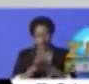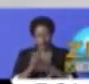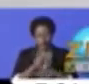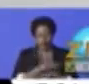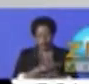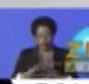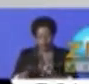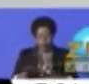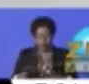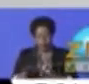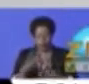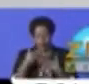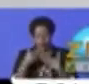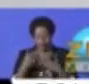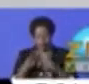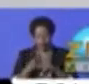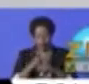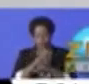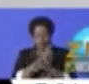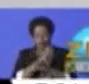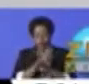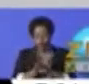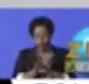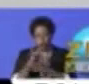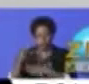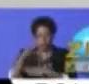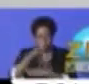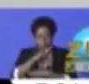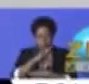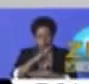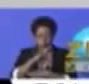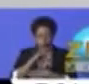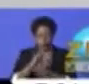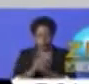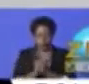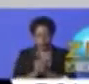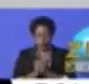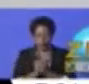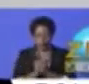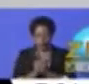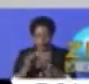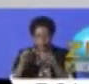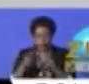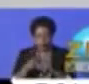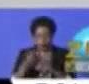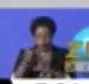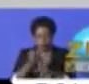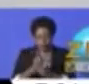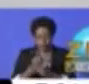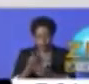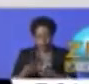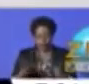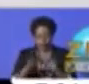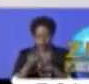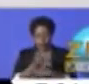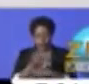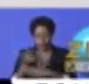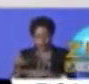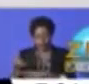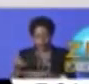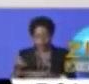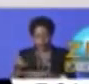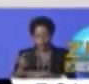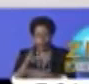spread, thanks to the Defense Force Service aircraft, residents of Inagua were recently able to receive critical items, given that